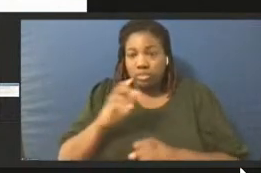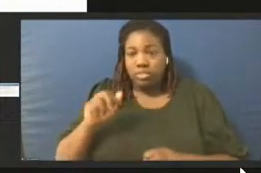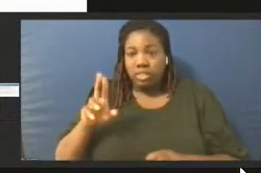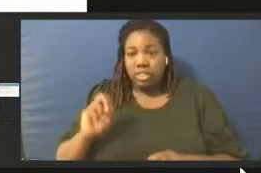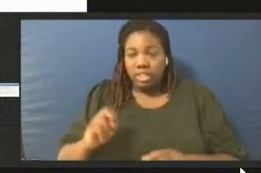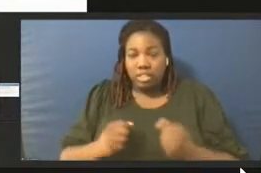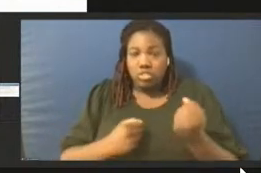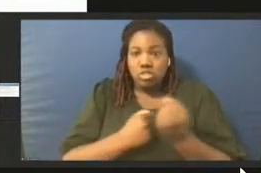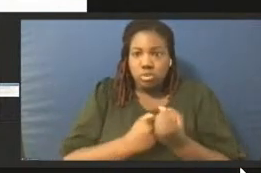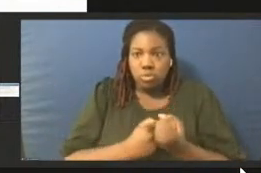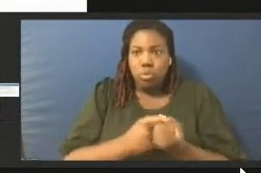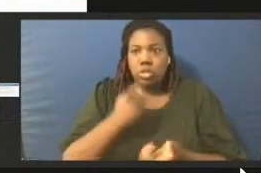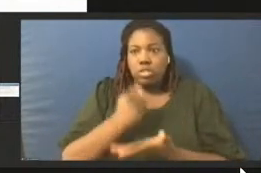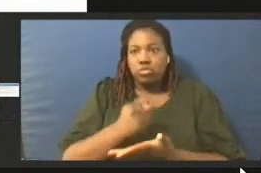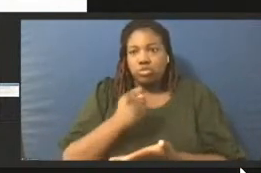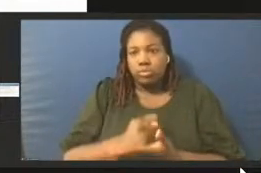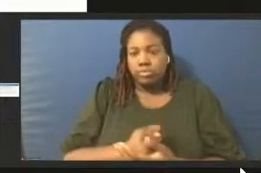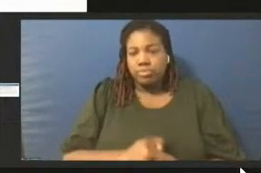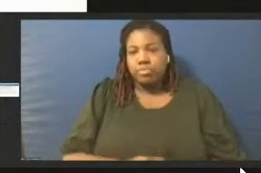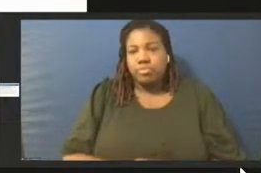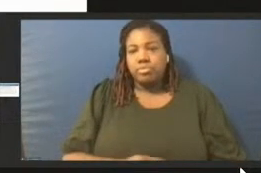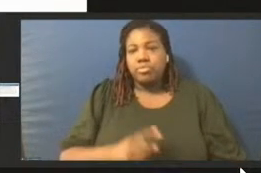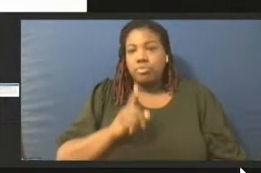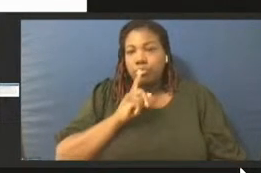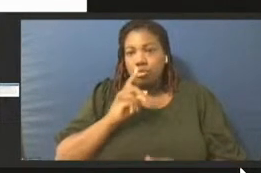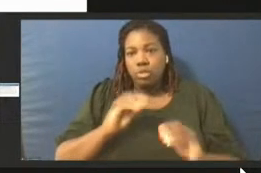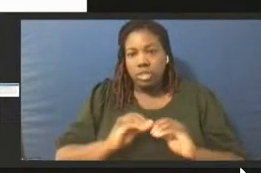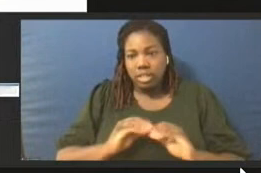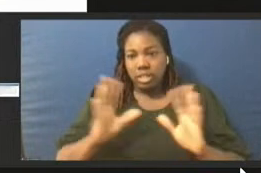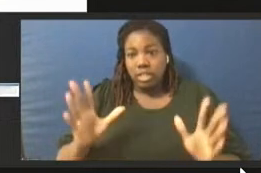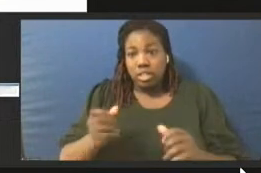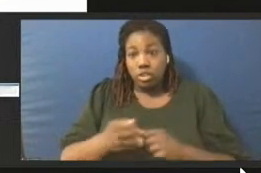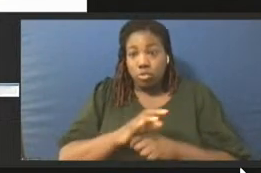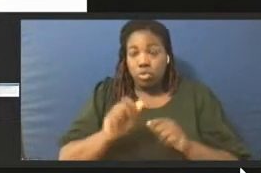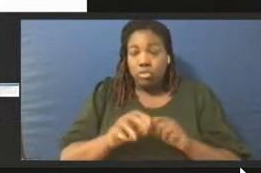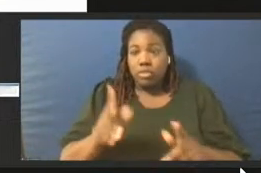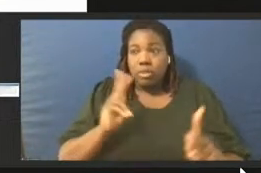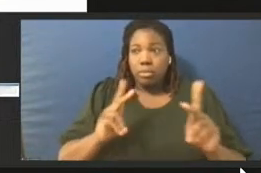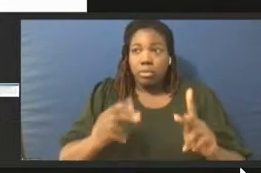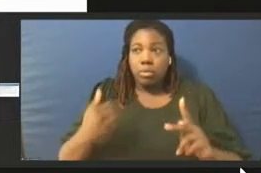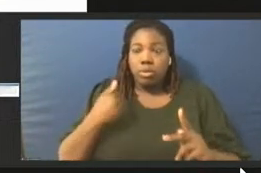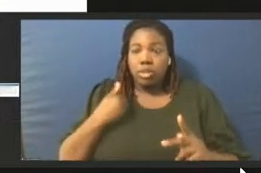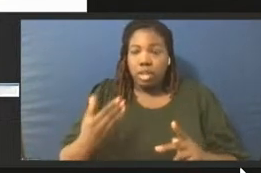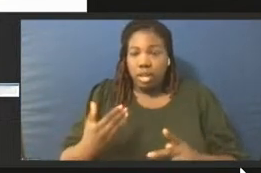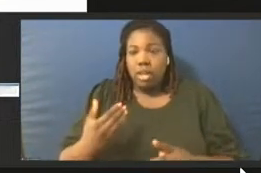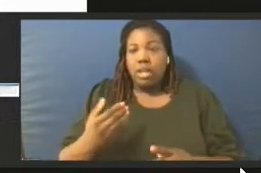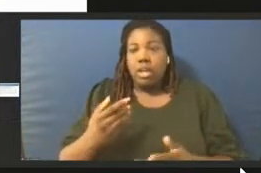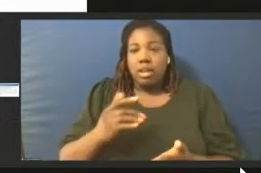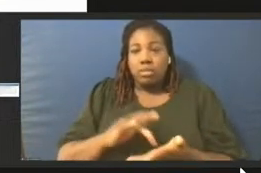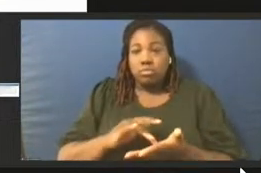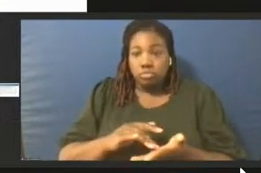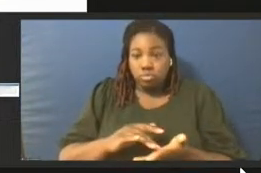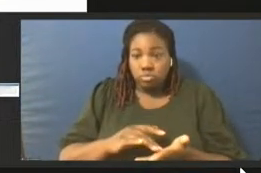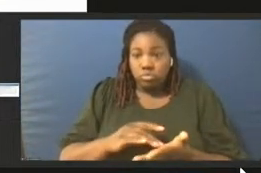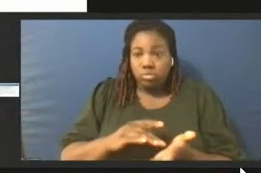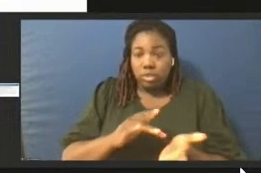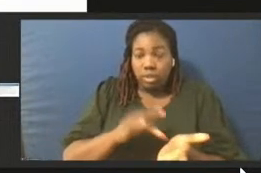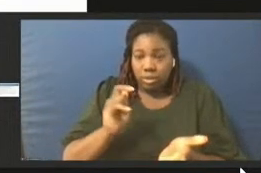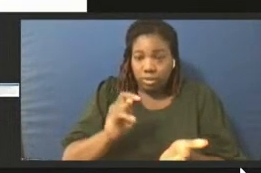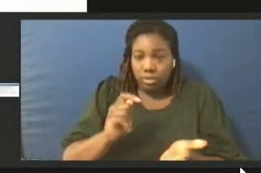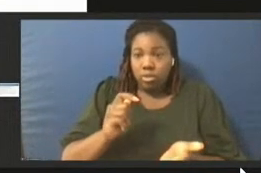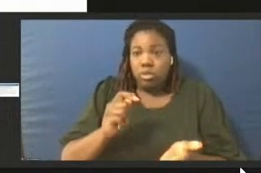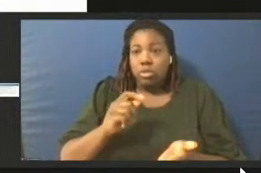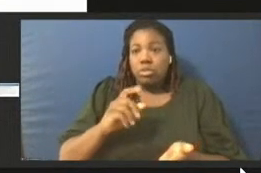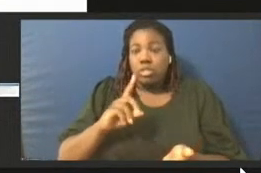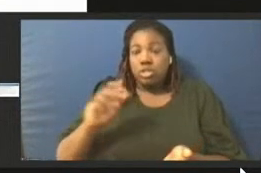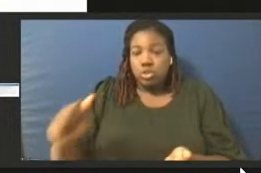support. It's very clear during the pandemic, people suffering from substance abuse disorder were not treated effectively, the tools we had available